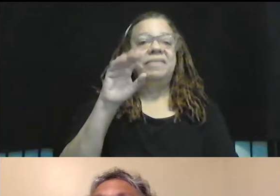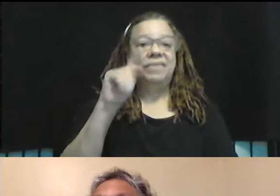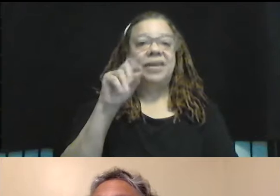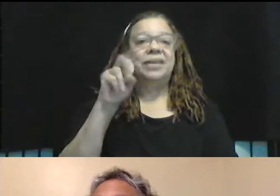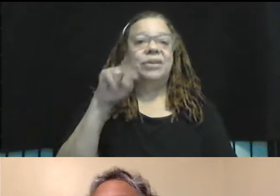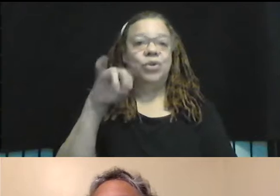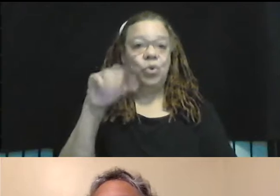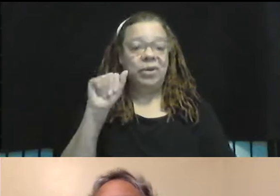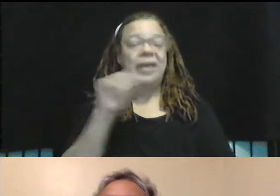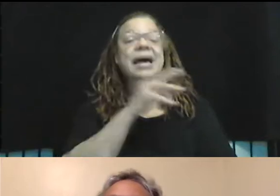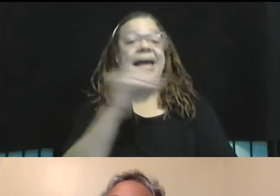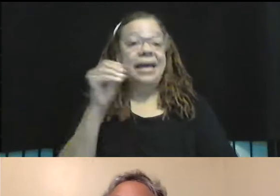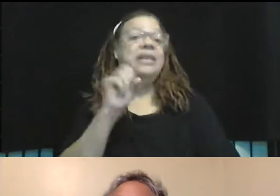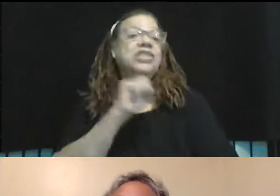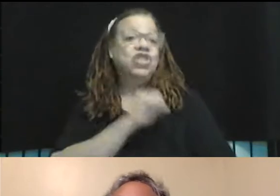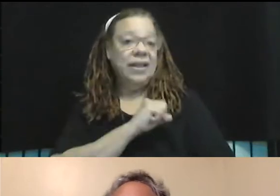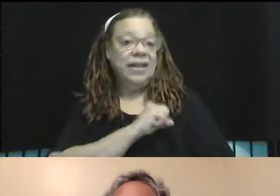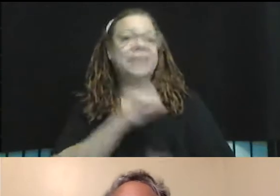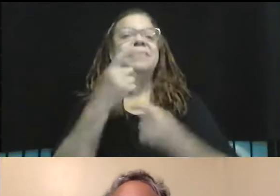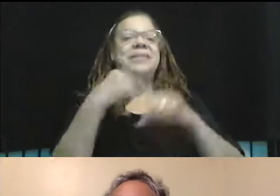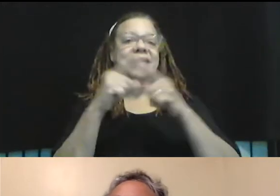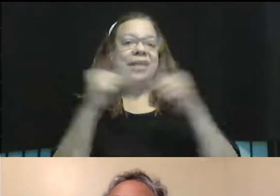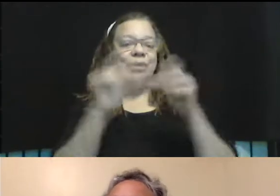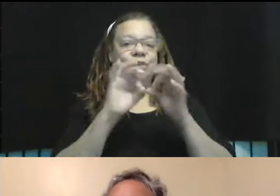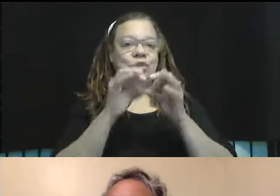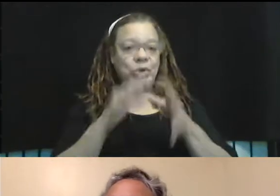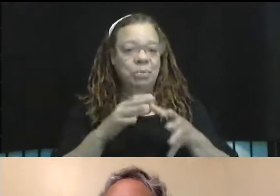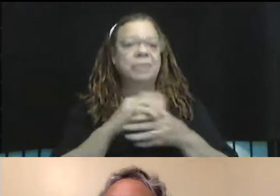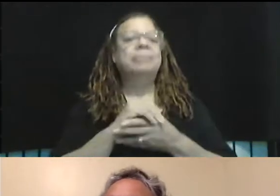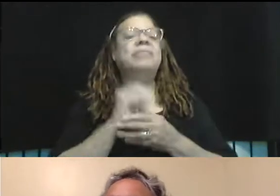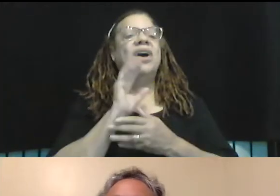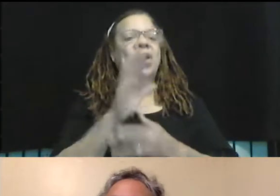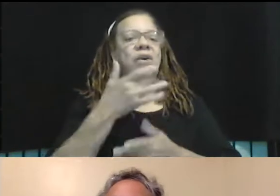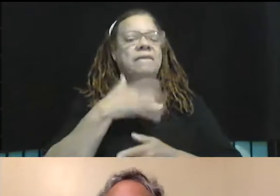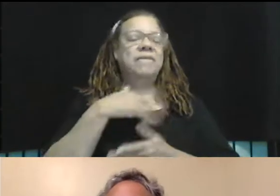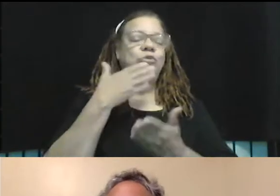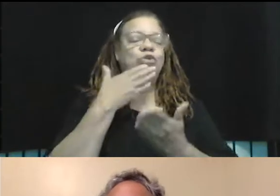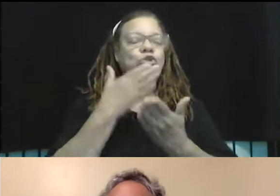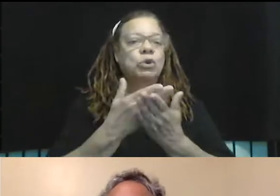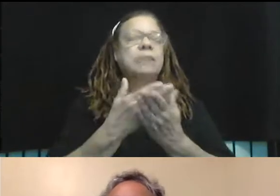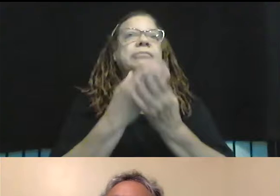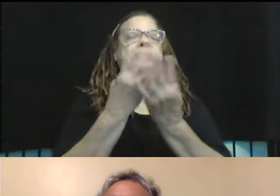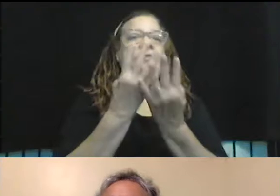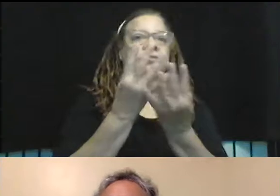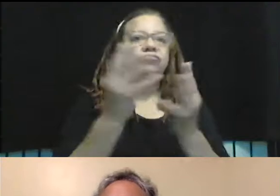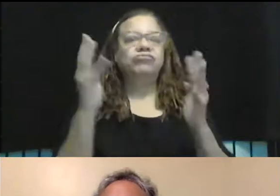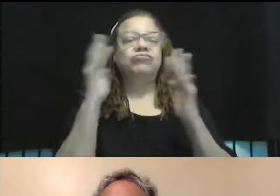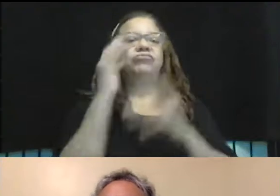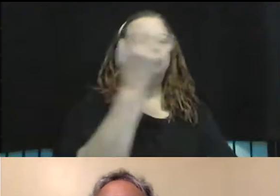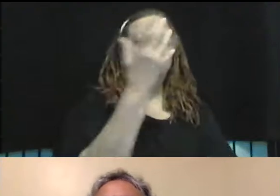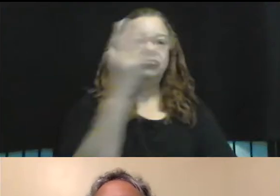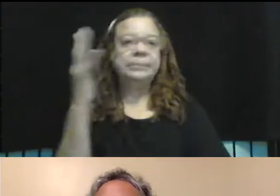a wooded forest or a calming ocean affects her emotional well-being in a way nothing else does, creating